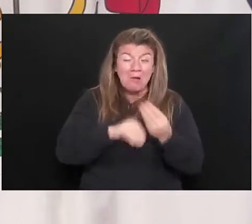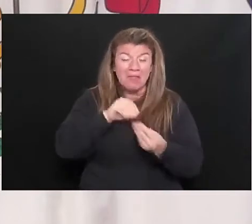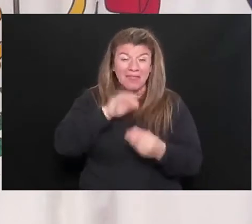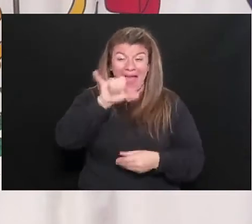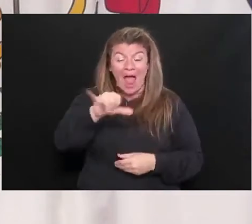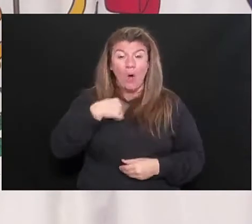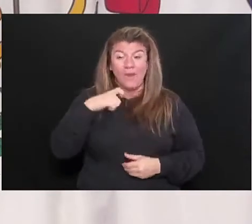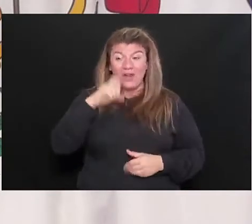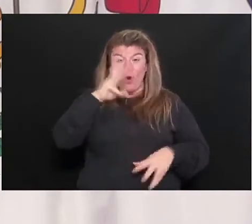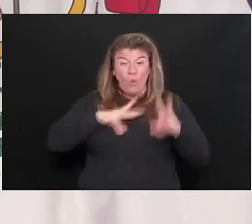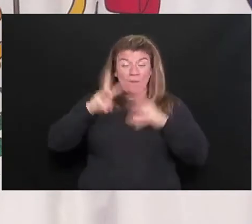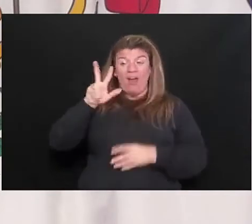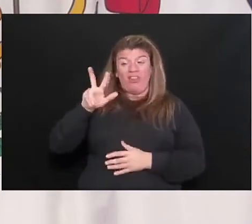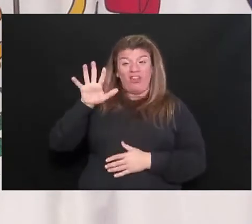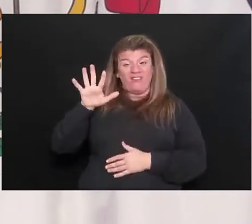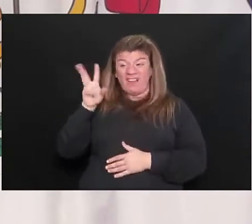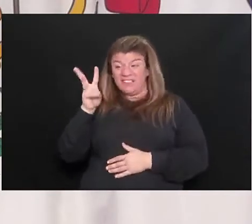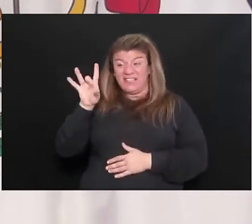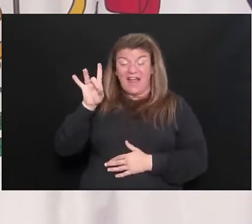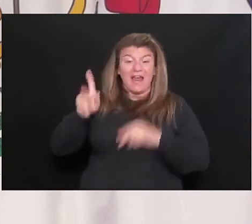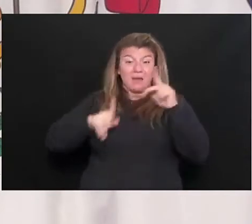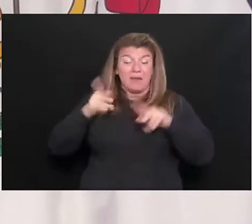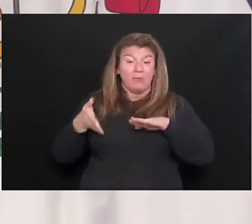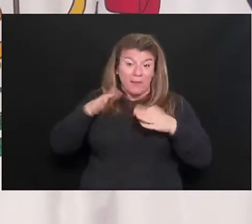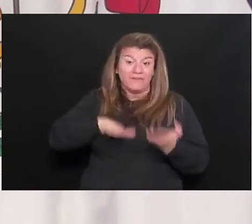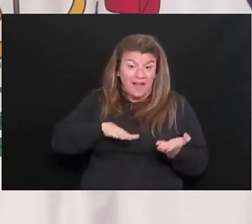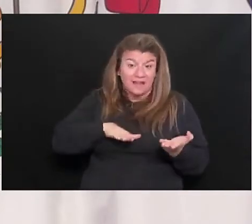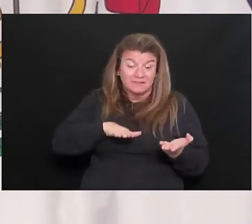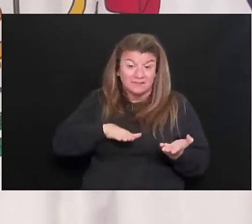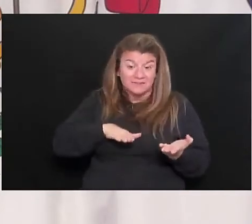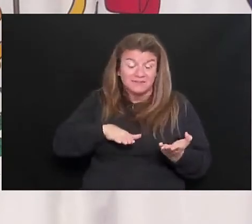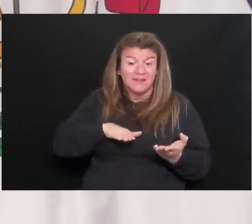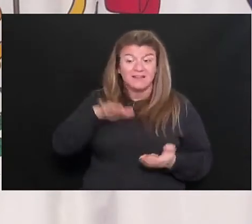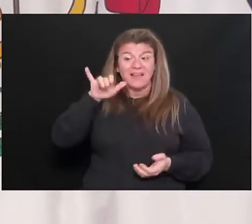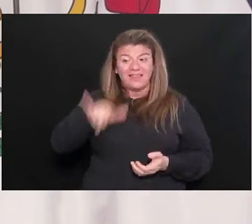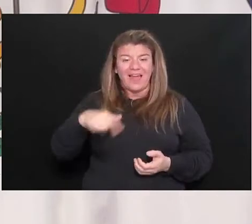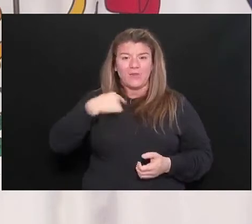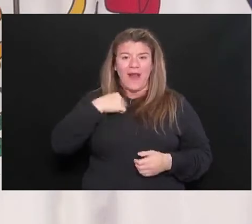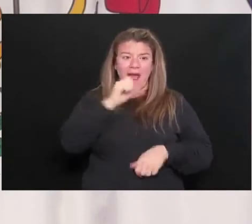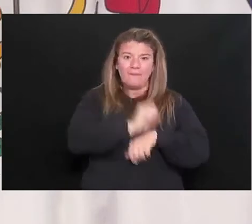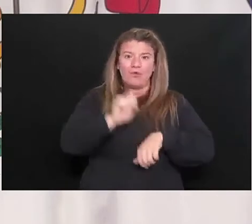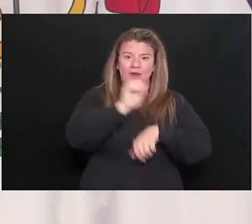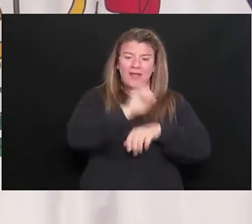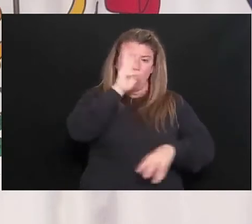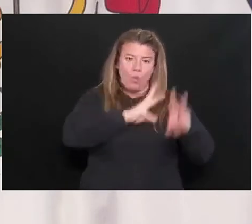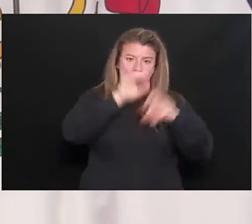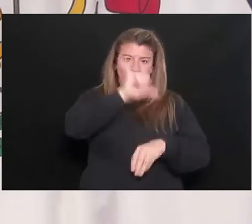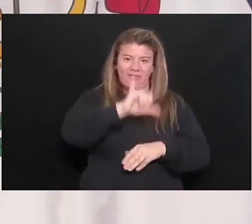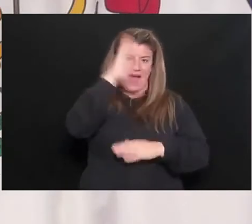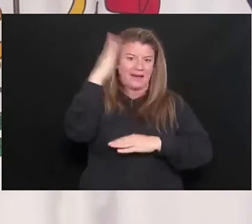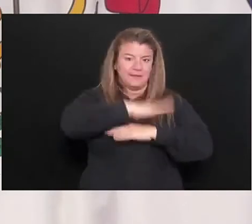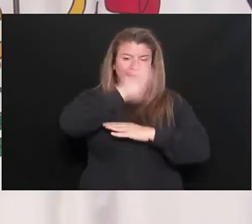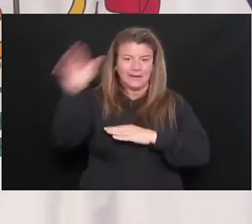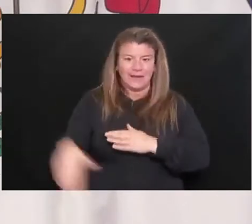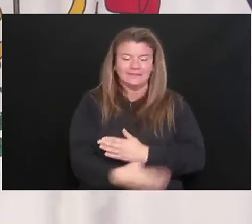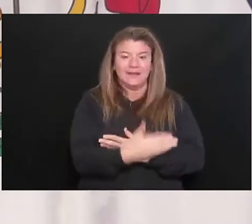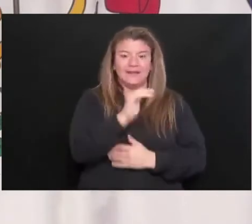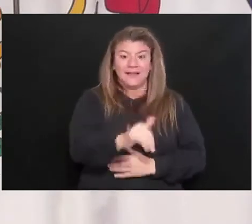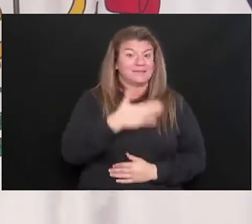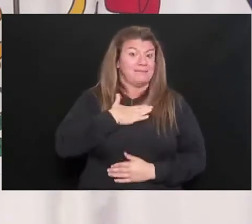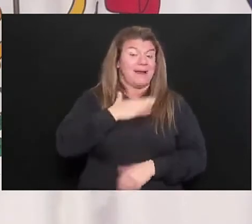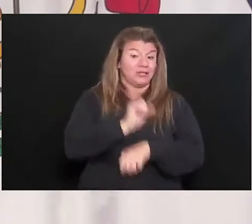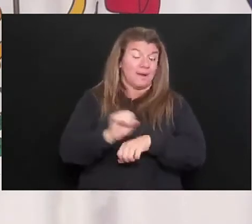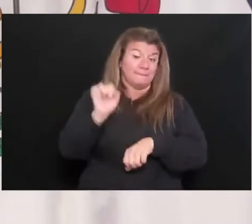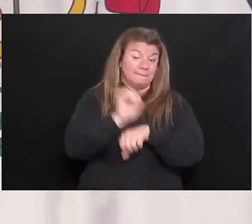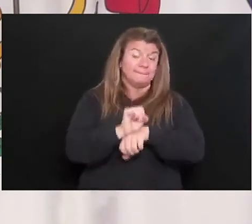3,568 great West Virginians we've lost, and that's what I do night and day. I'm going to do my job, period. I'm